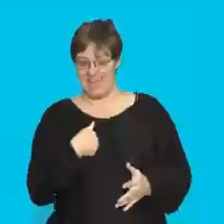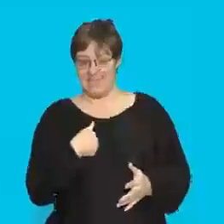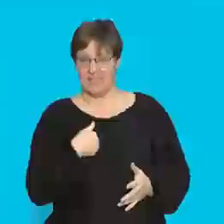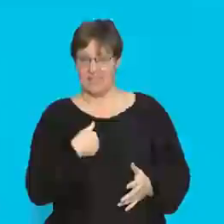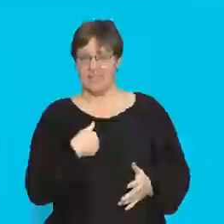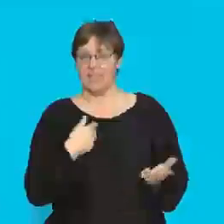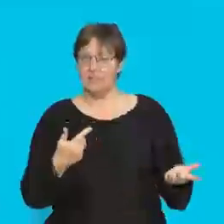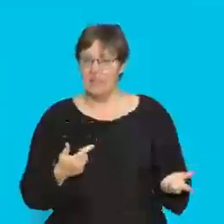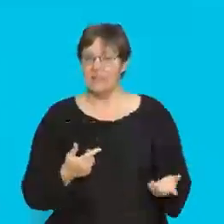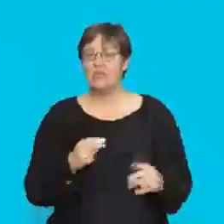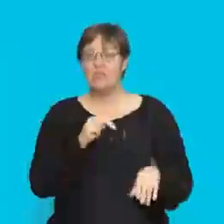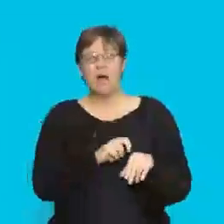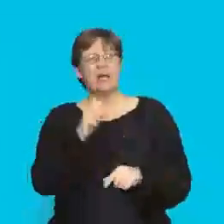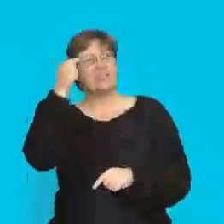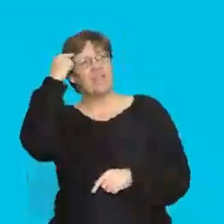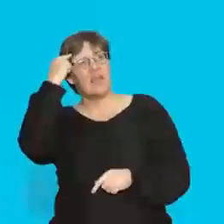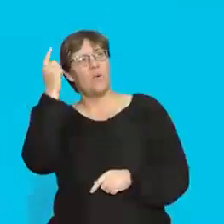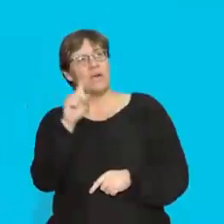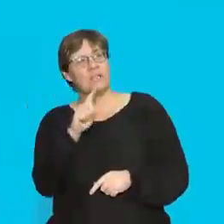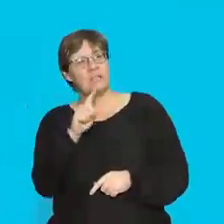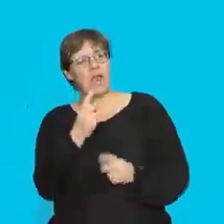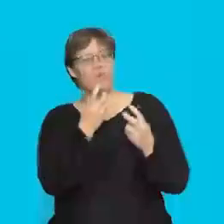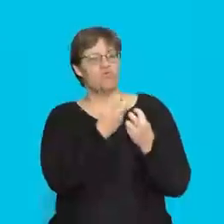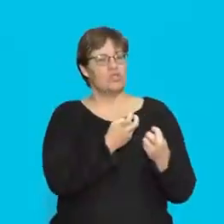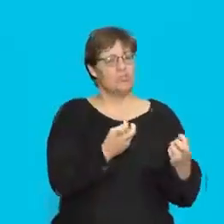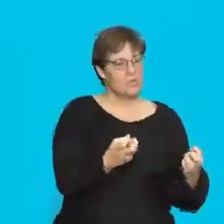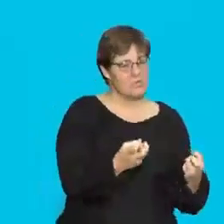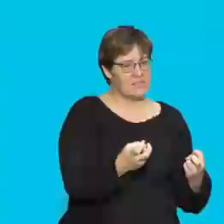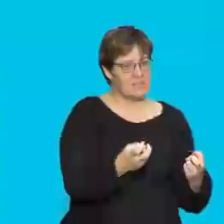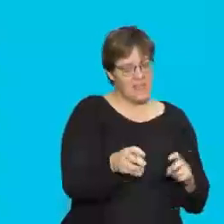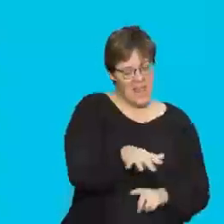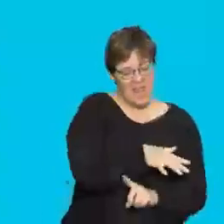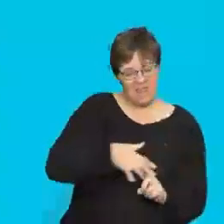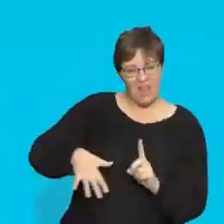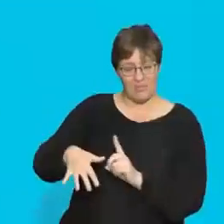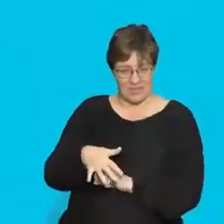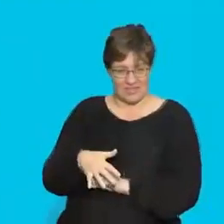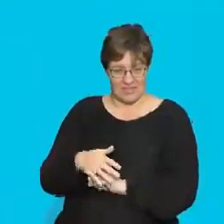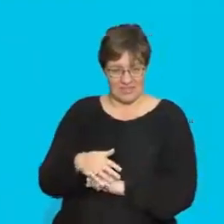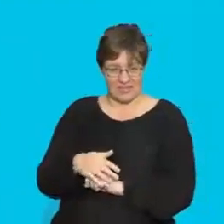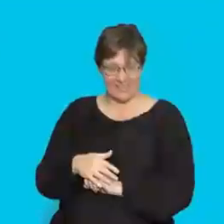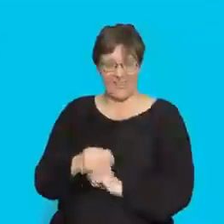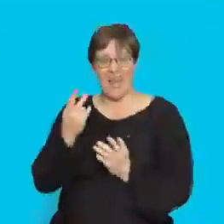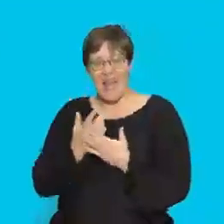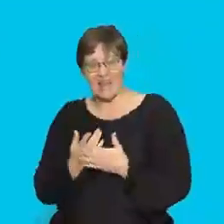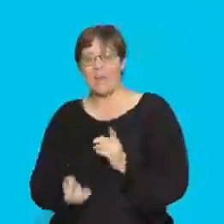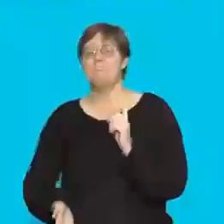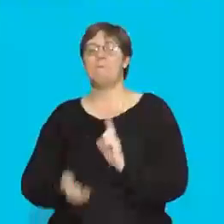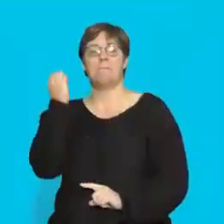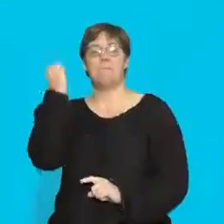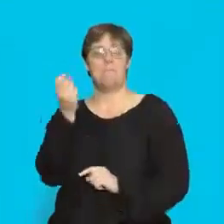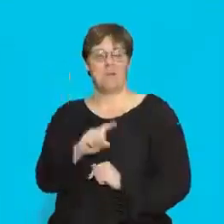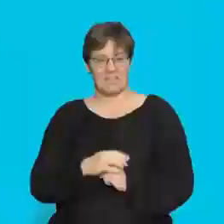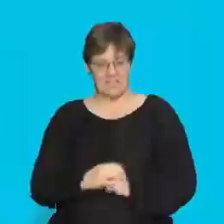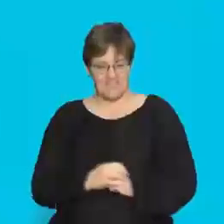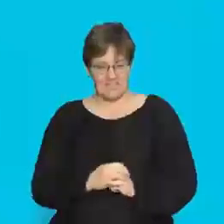being the winner of the race is concerned, we need to think of resources in an